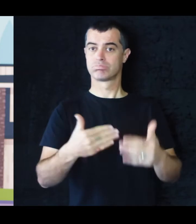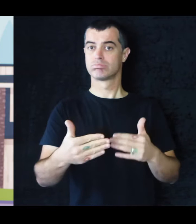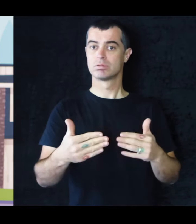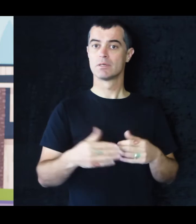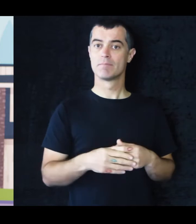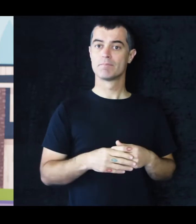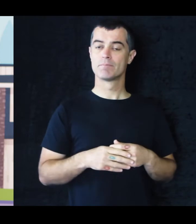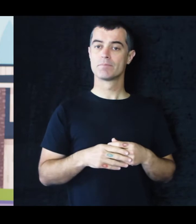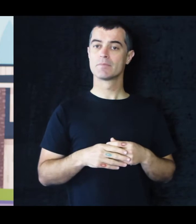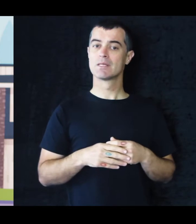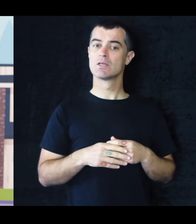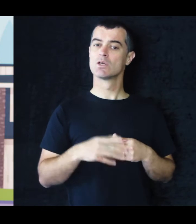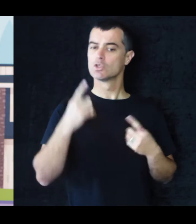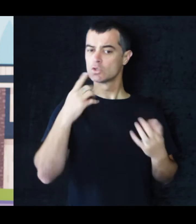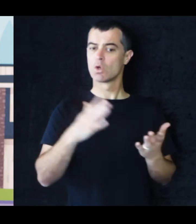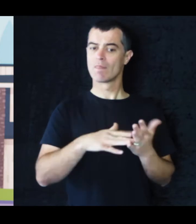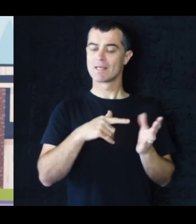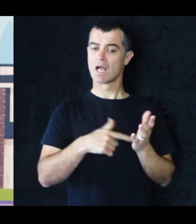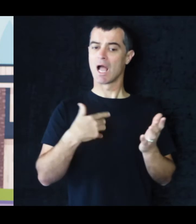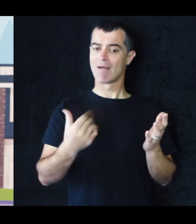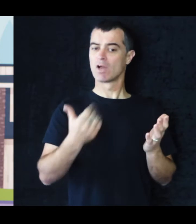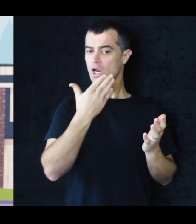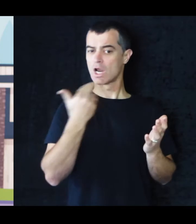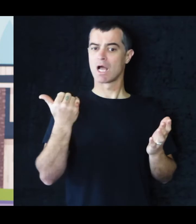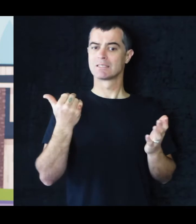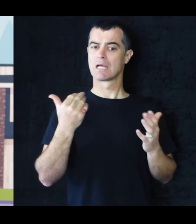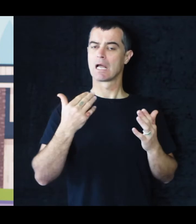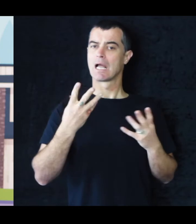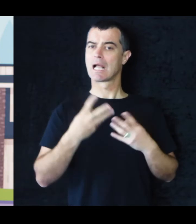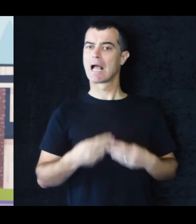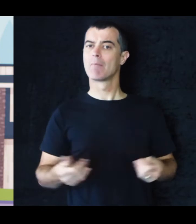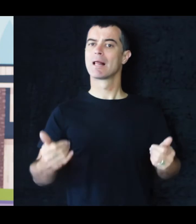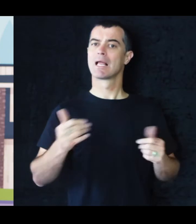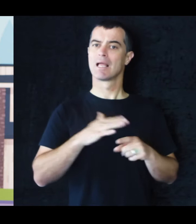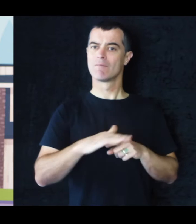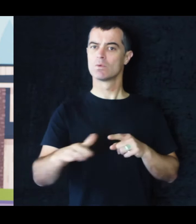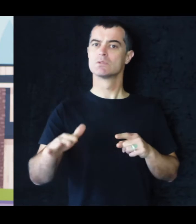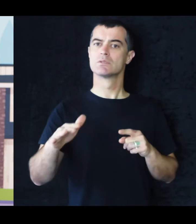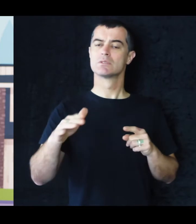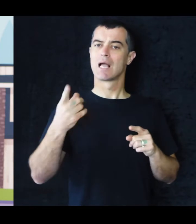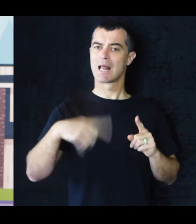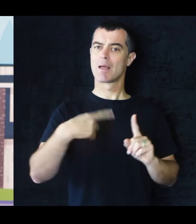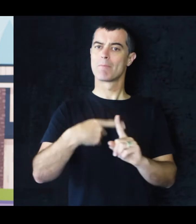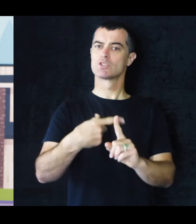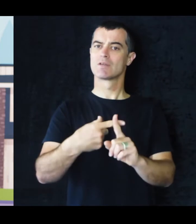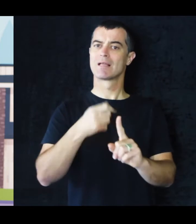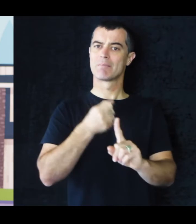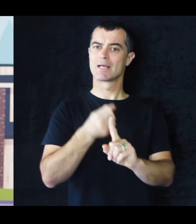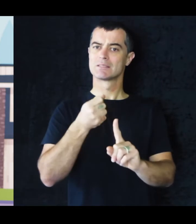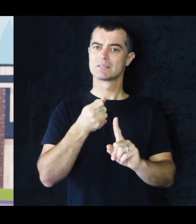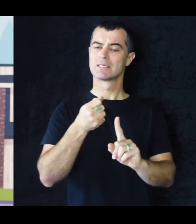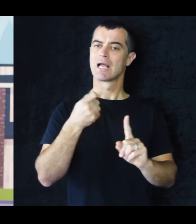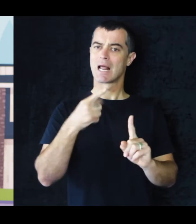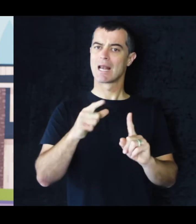about it, and show that I have a nice, calming influence and a positive